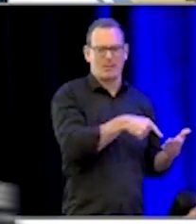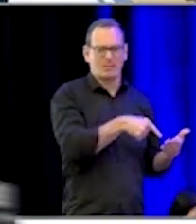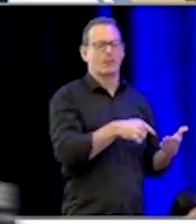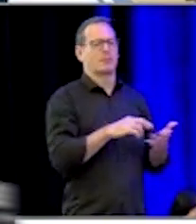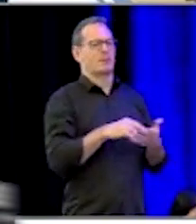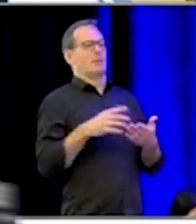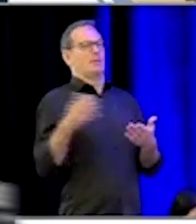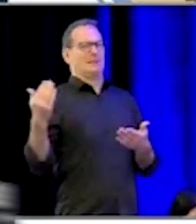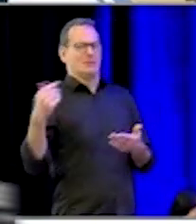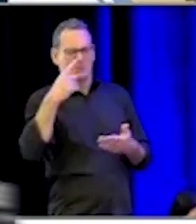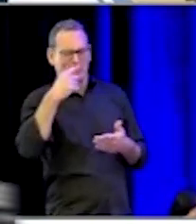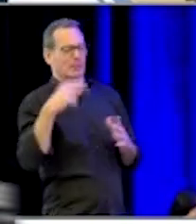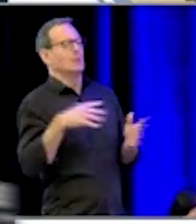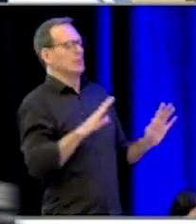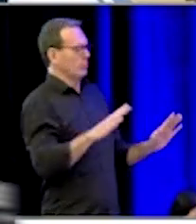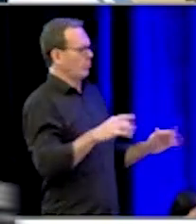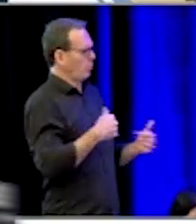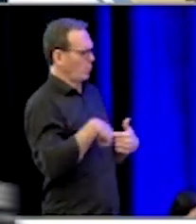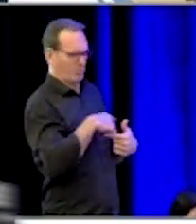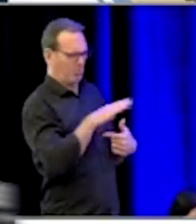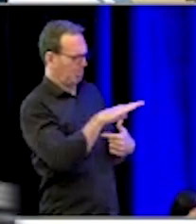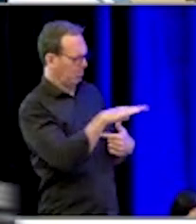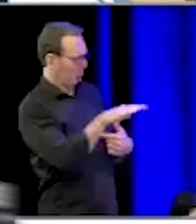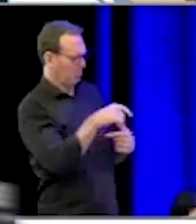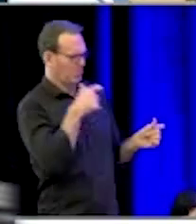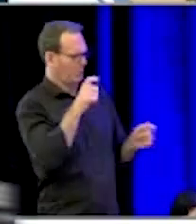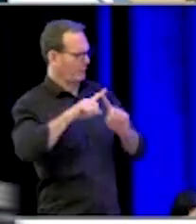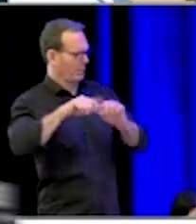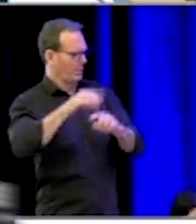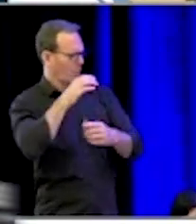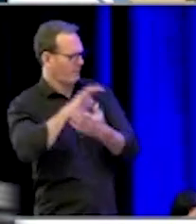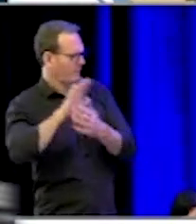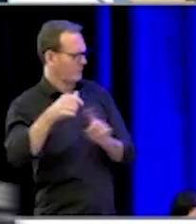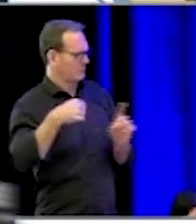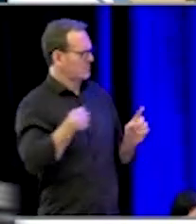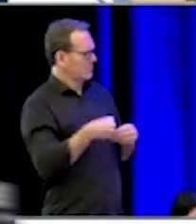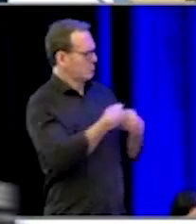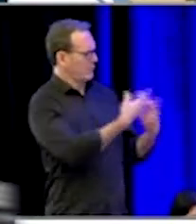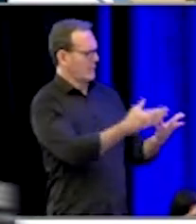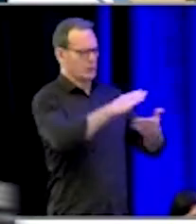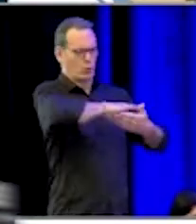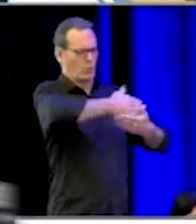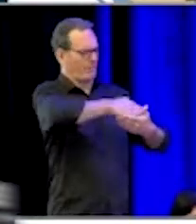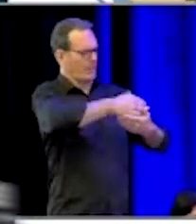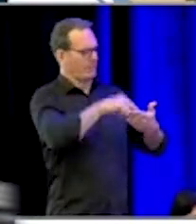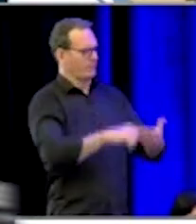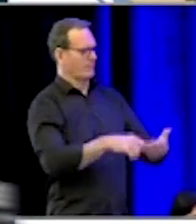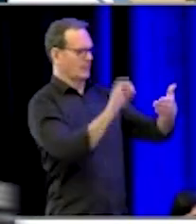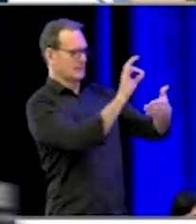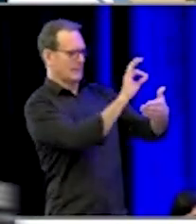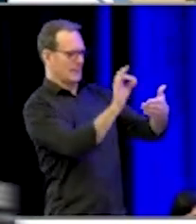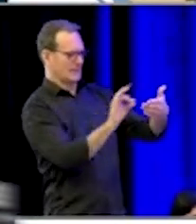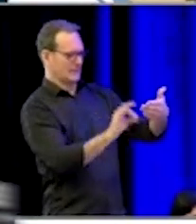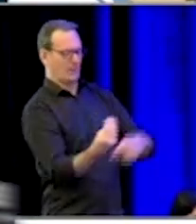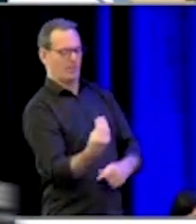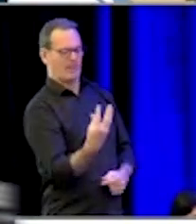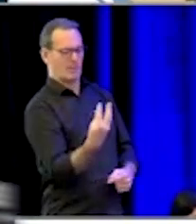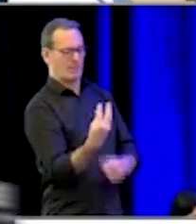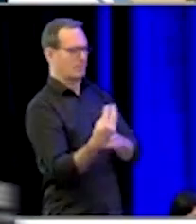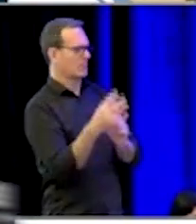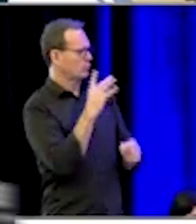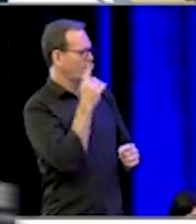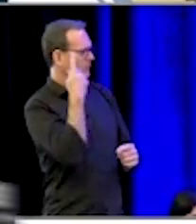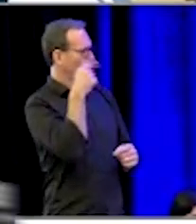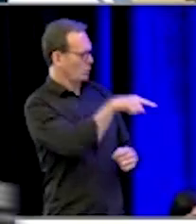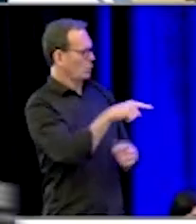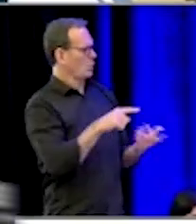know, we can equip you with a laptop that has the software that goes from audio or from text to audio,